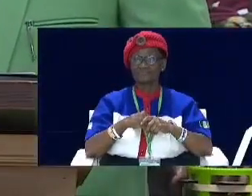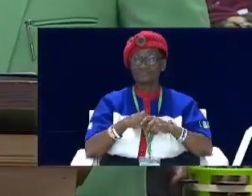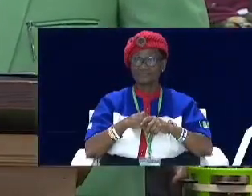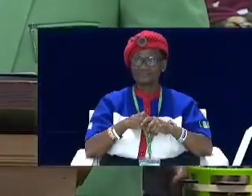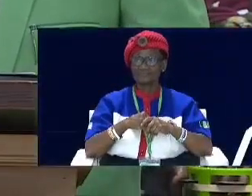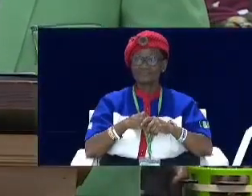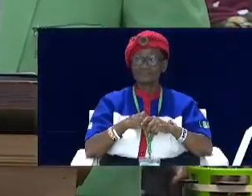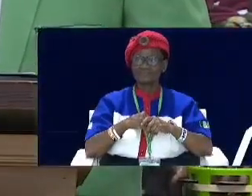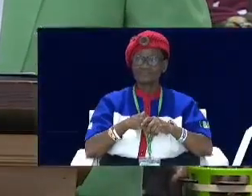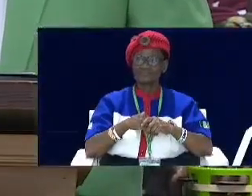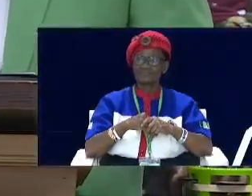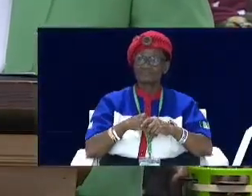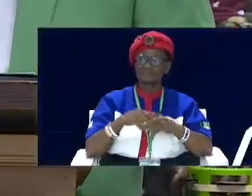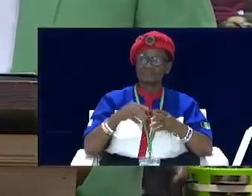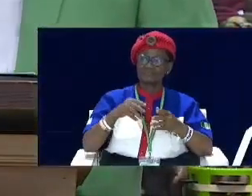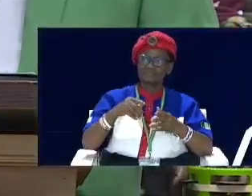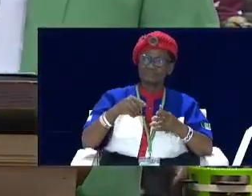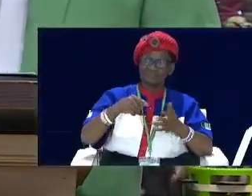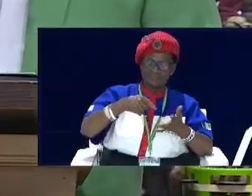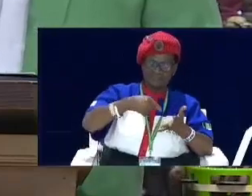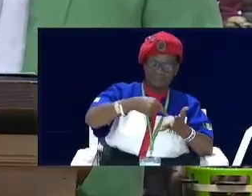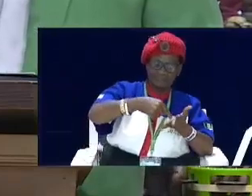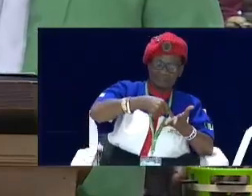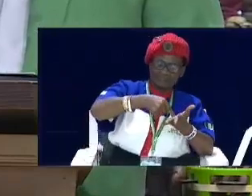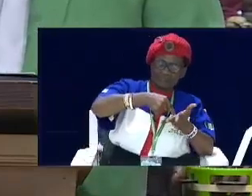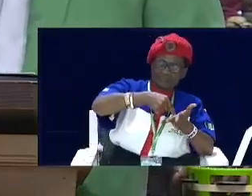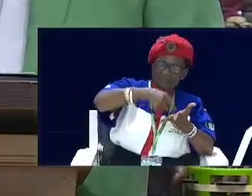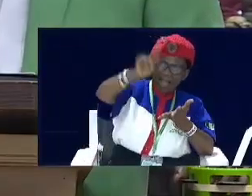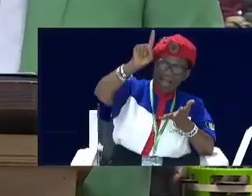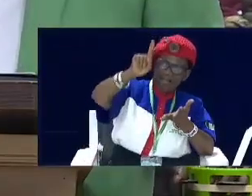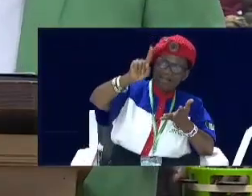And mark my word.